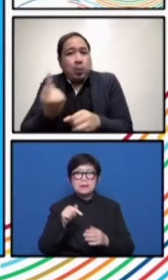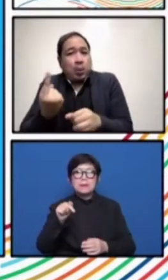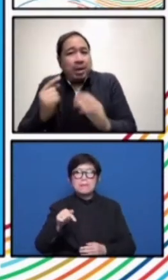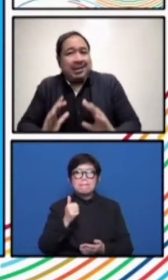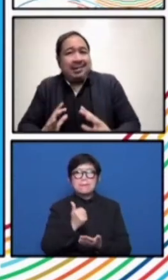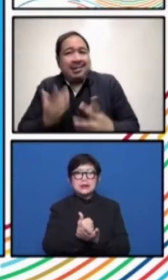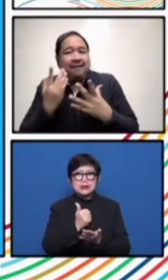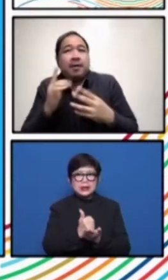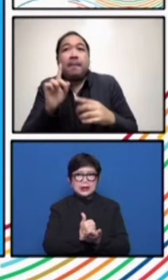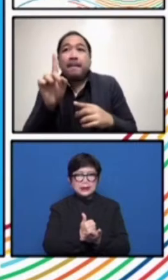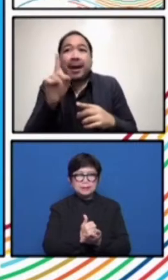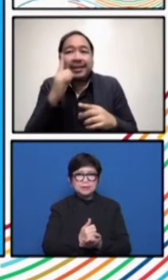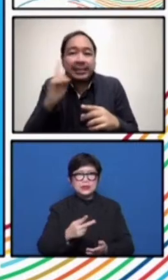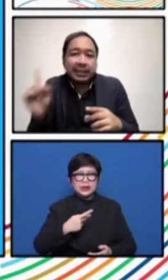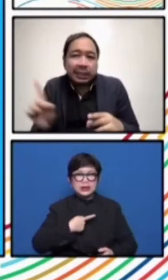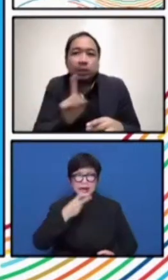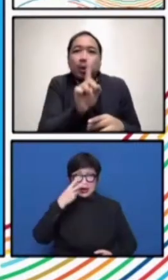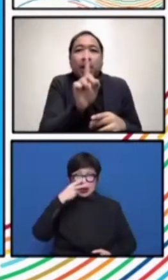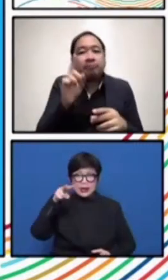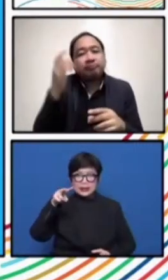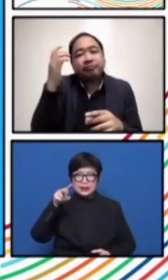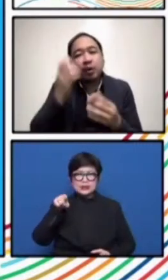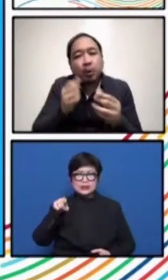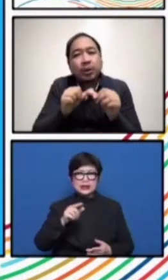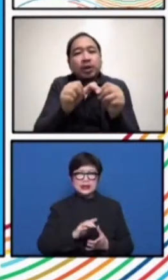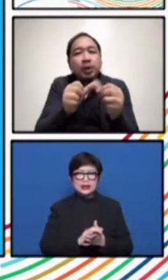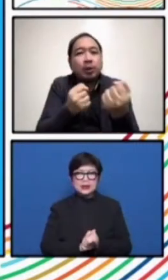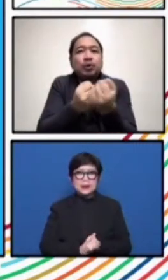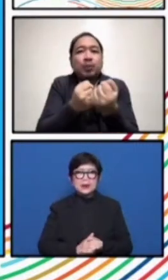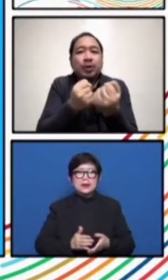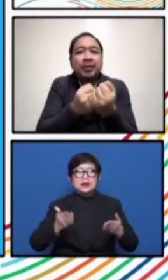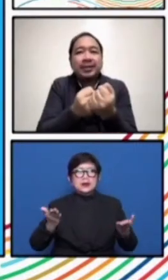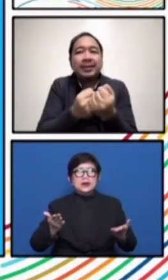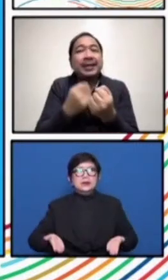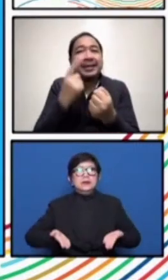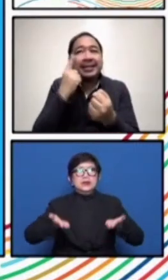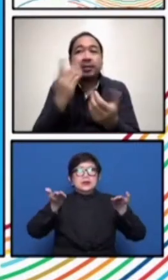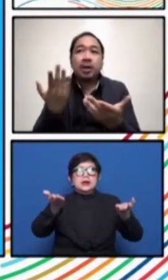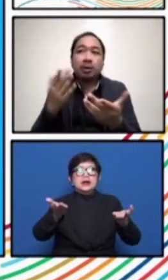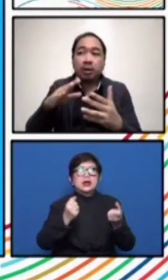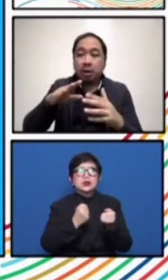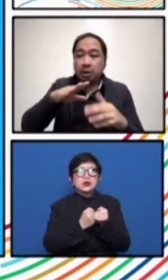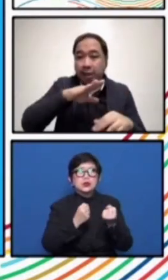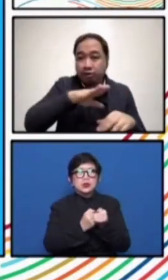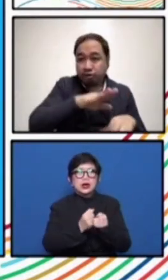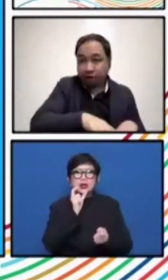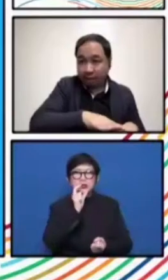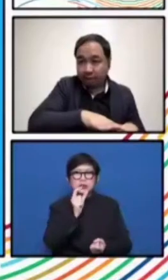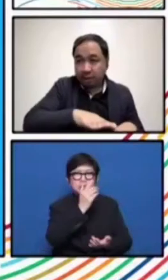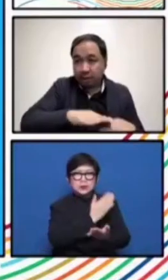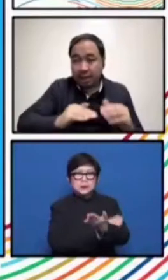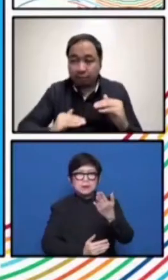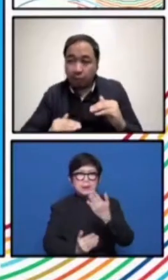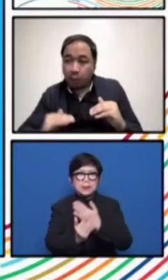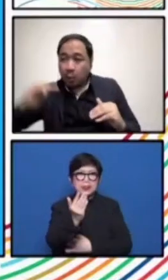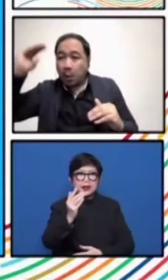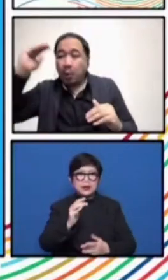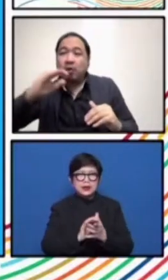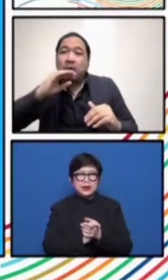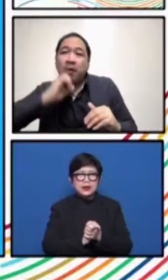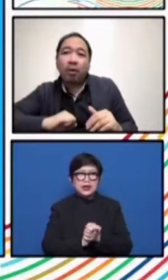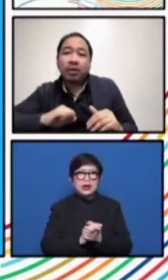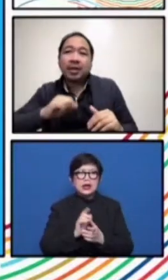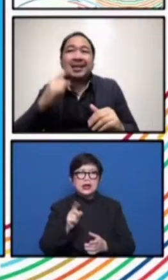increase the support and the care that person with disability needs from childhood to old age without reinforcing gender